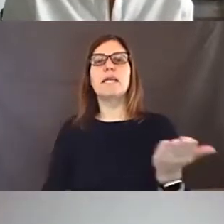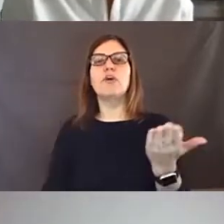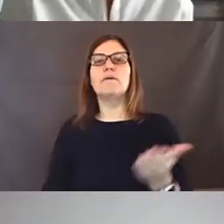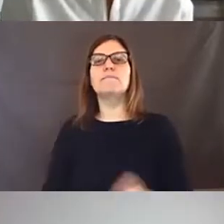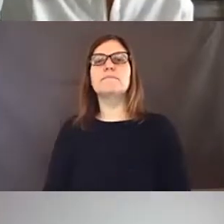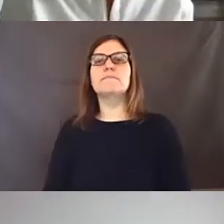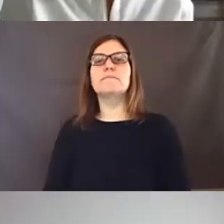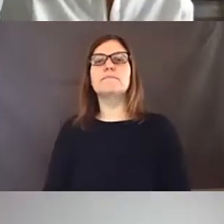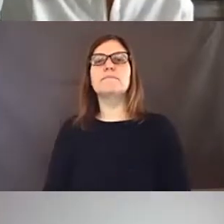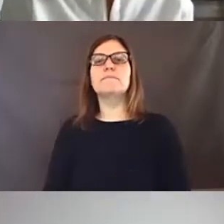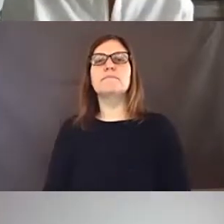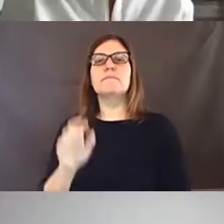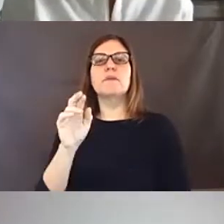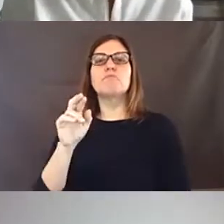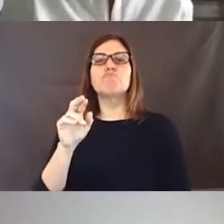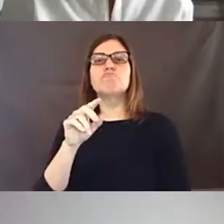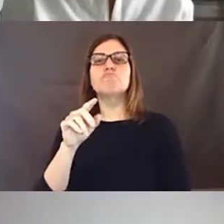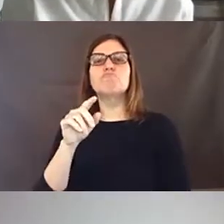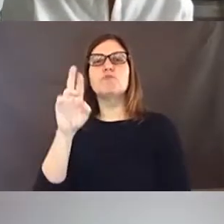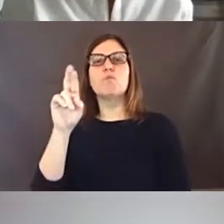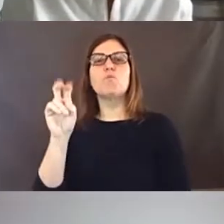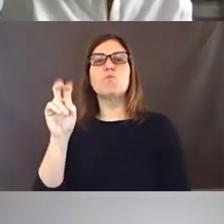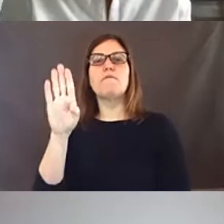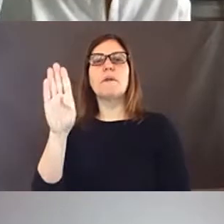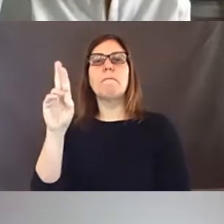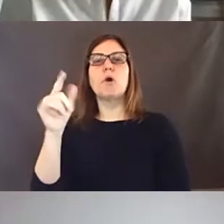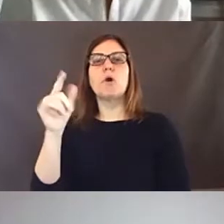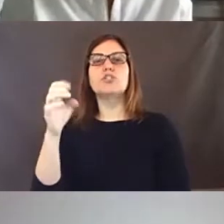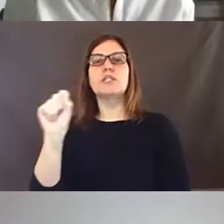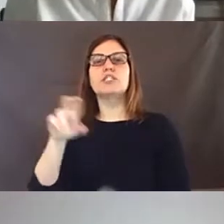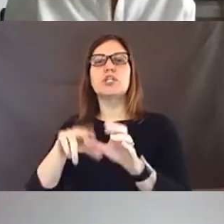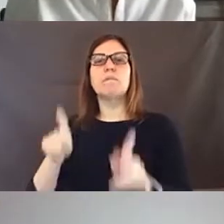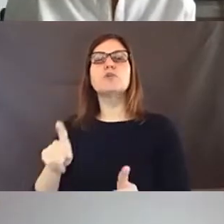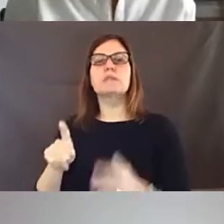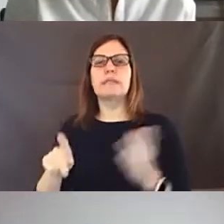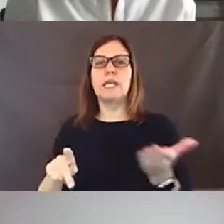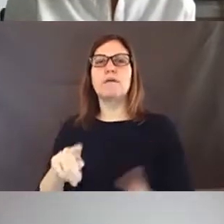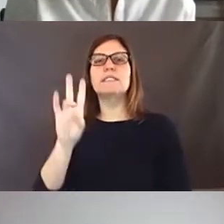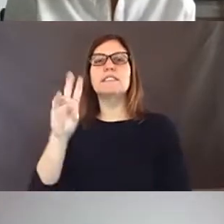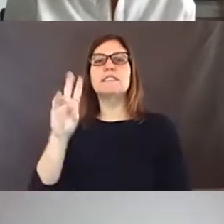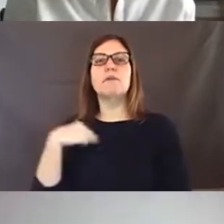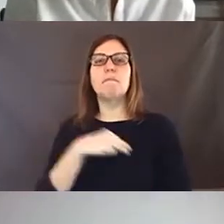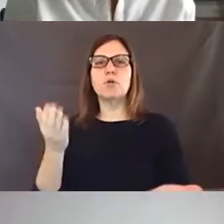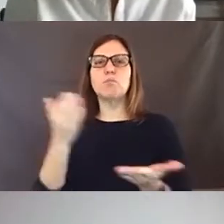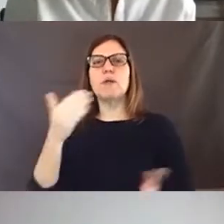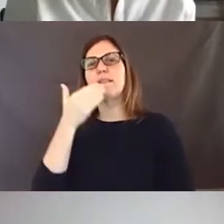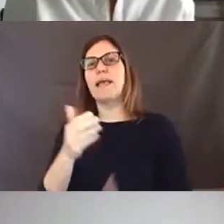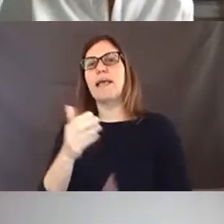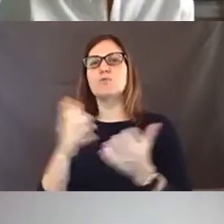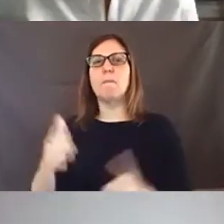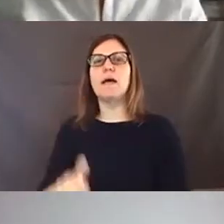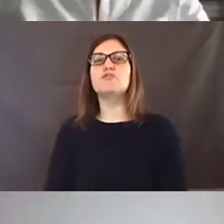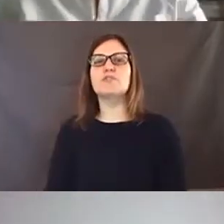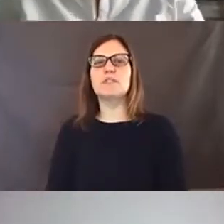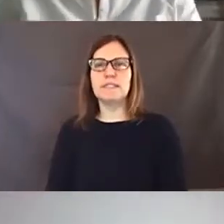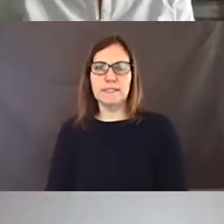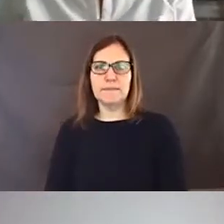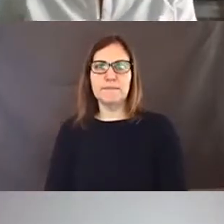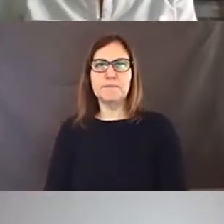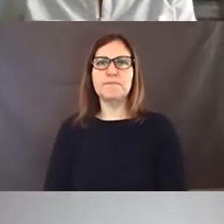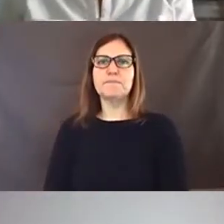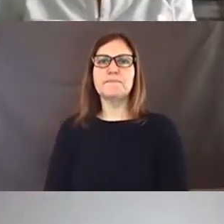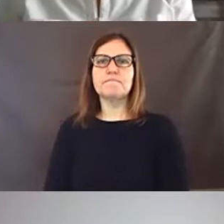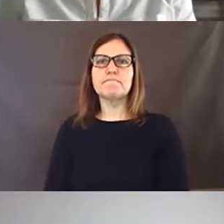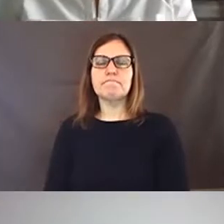Reverend Burgess, Chair. Here. Seven members present. Thank you very much. As we